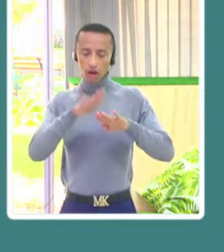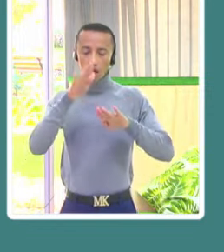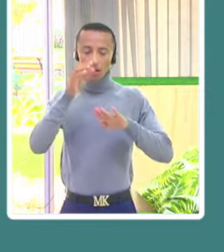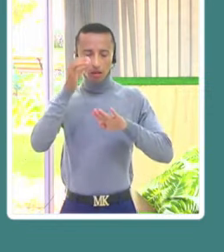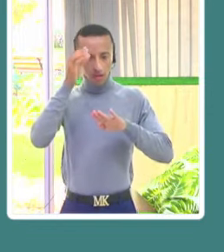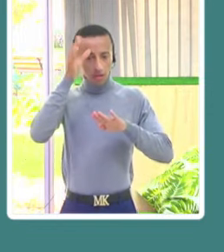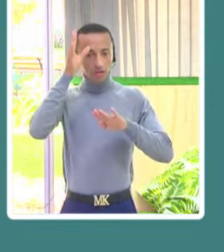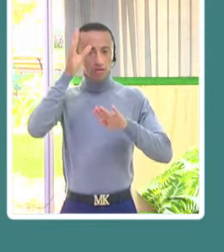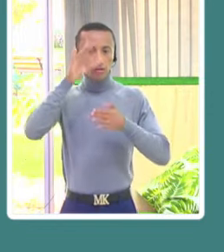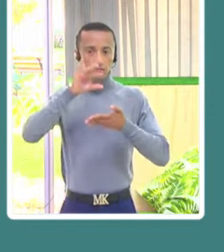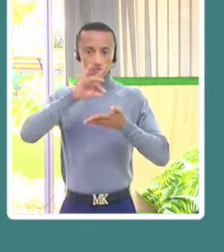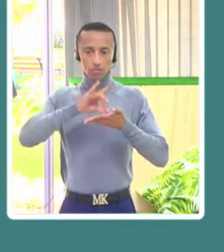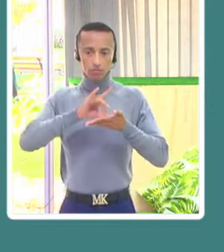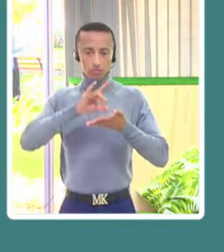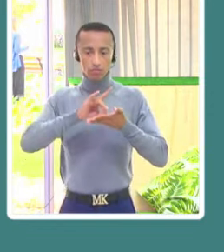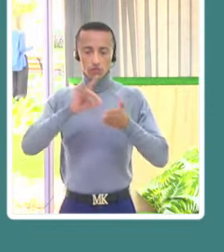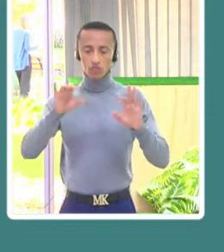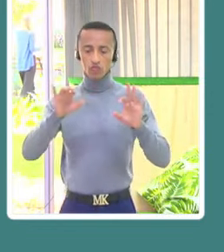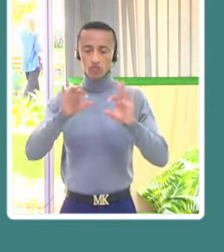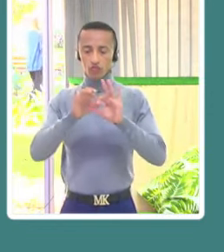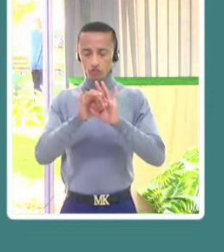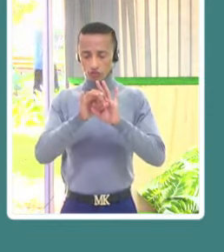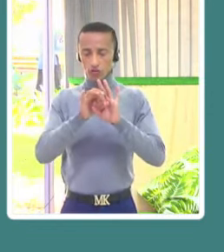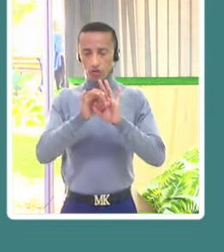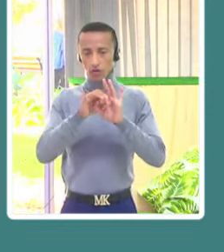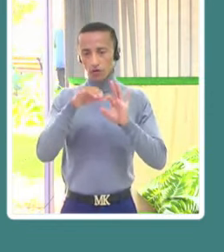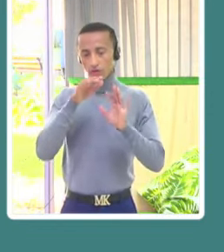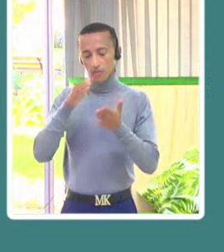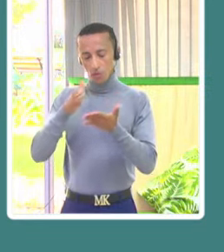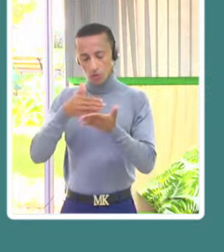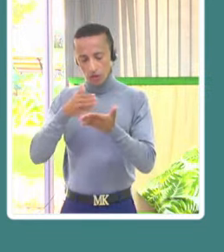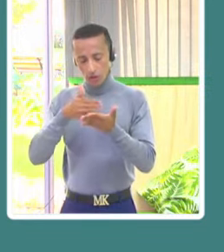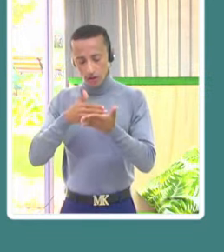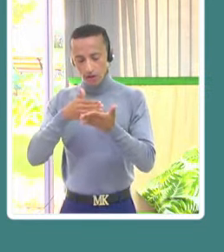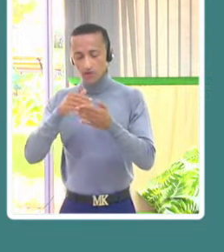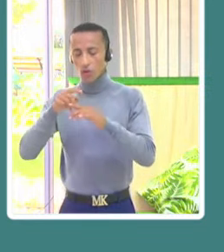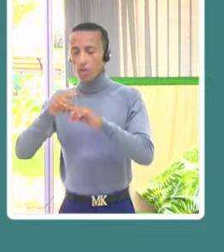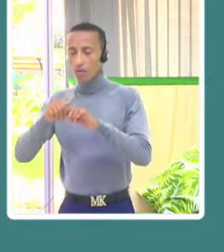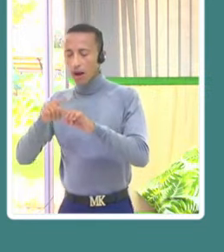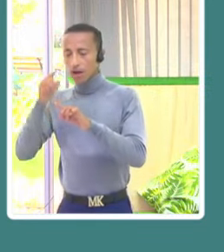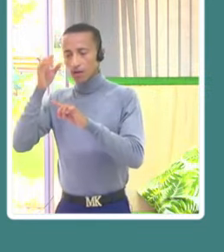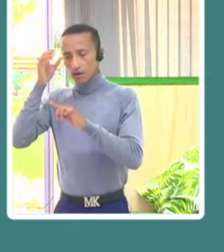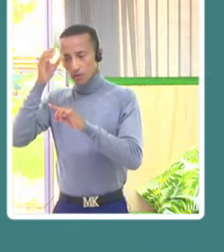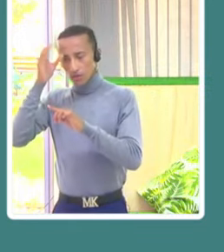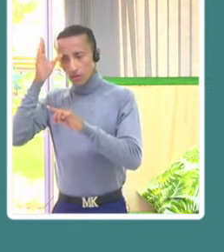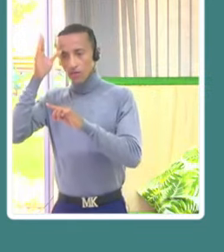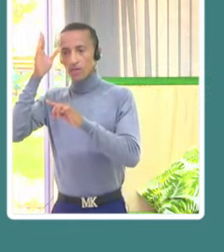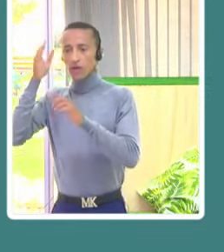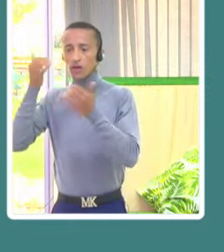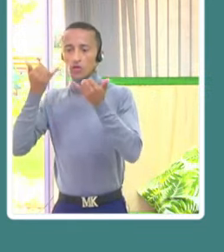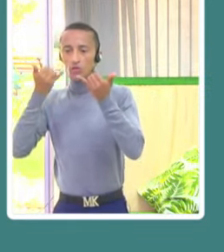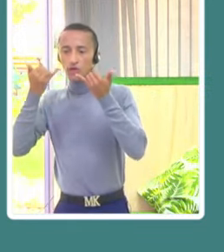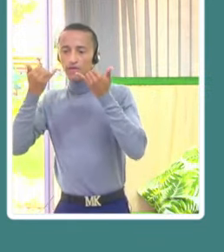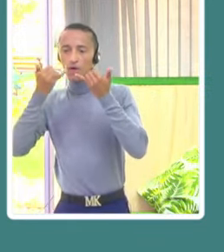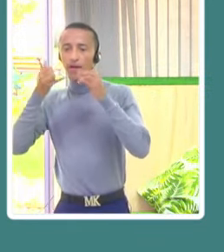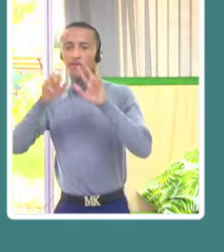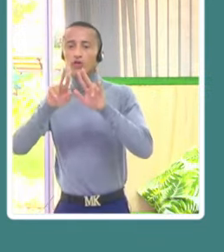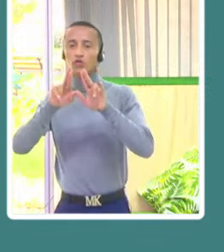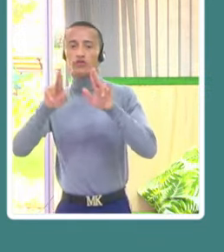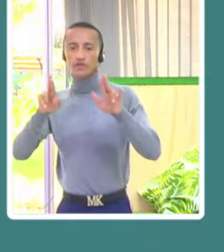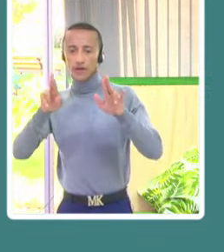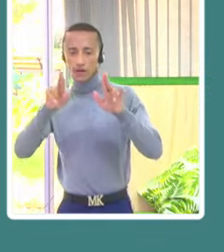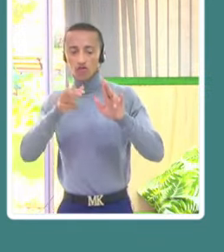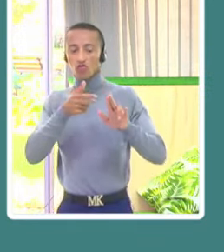outside through an open interface. And finally, the unified payments interface,